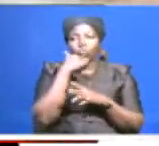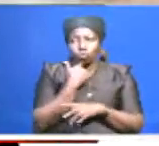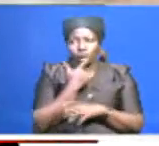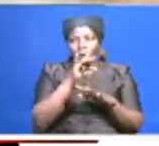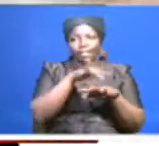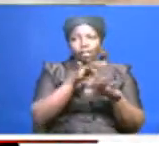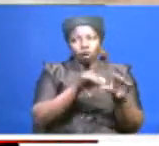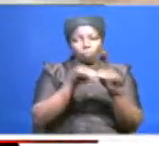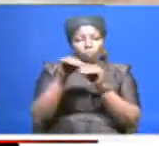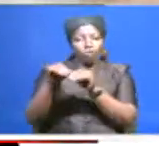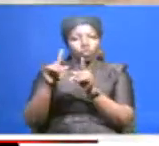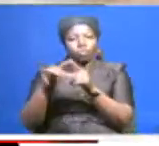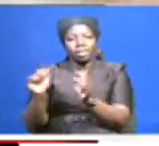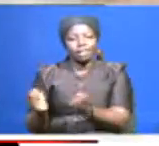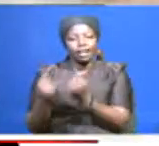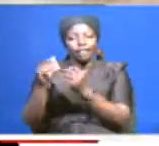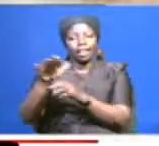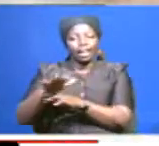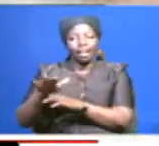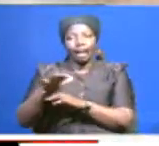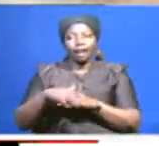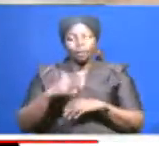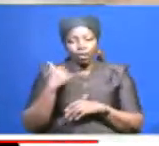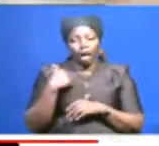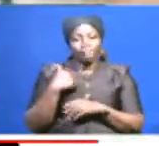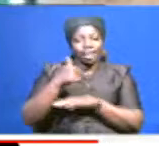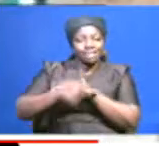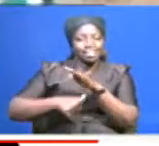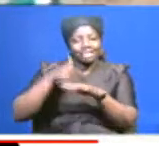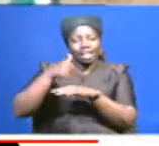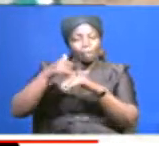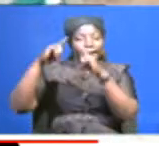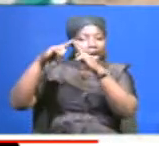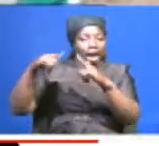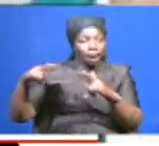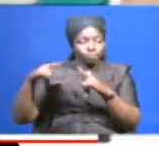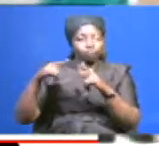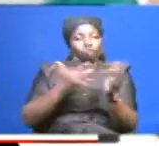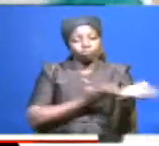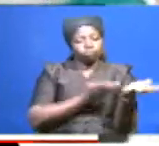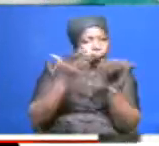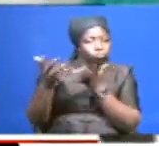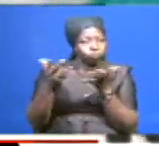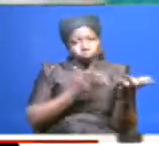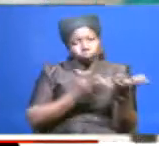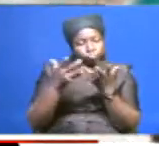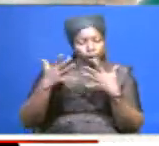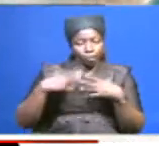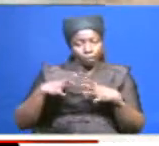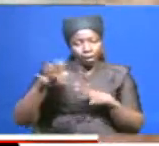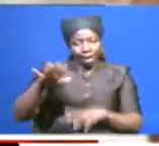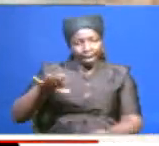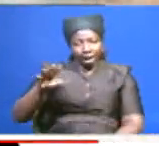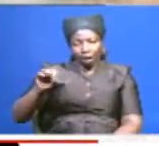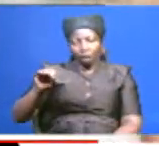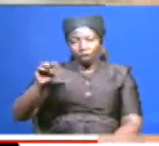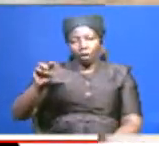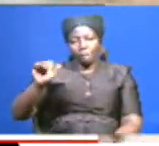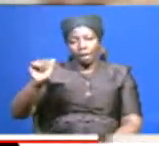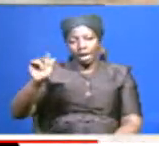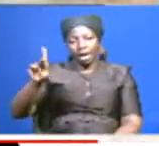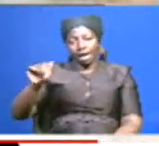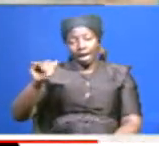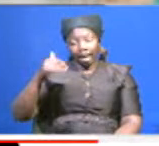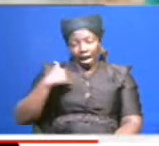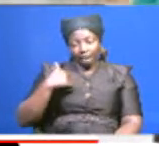We have established an evacuation camp at Ombaka. There are people now there and more people are